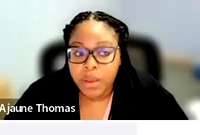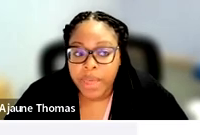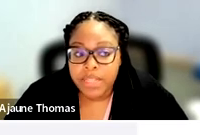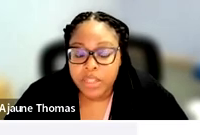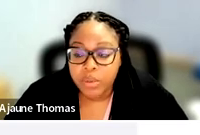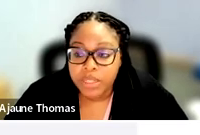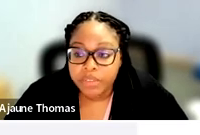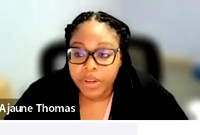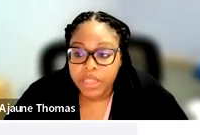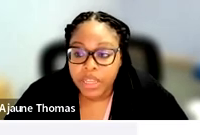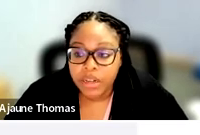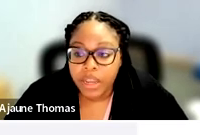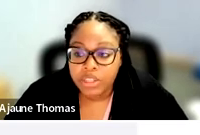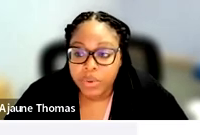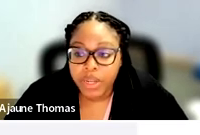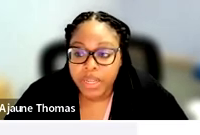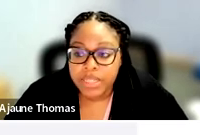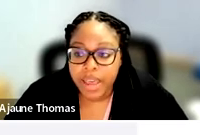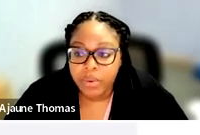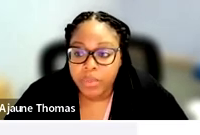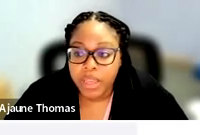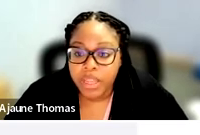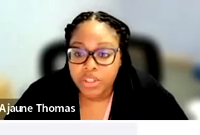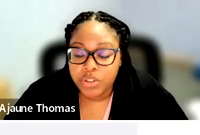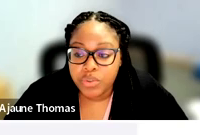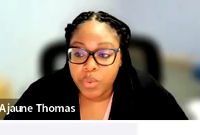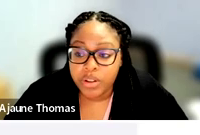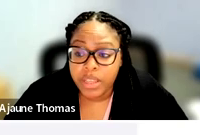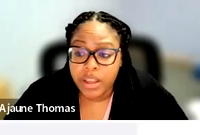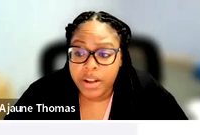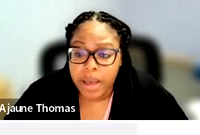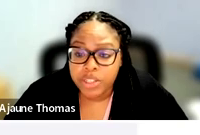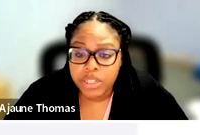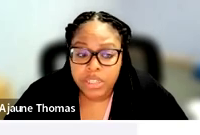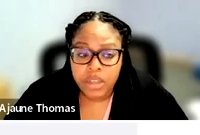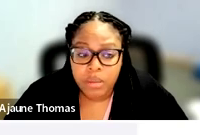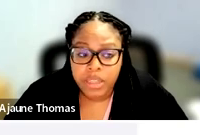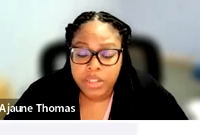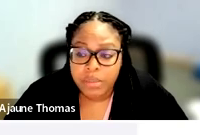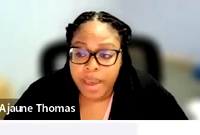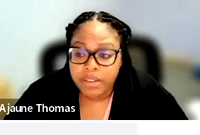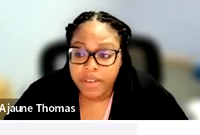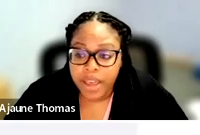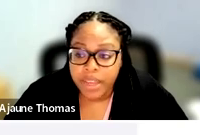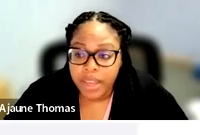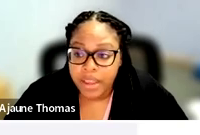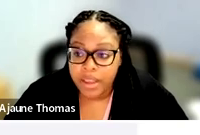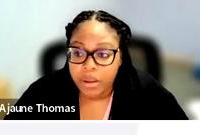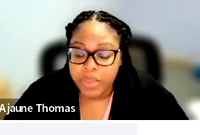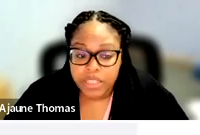Zoom that is a little bit different than Android is that we can choose one or the other options, either to